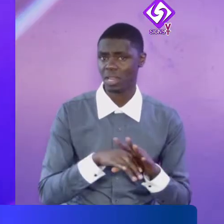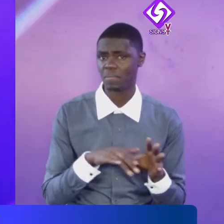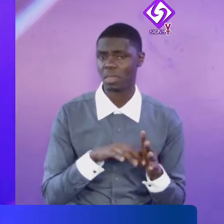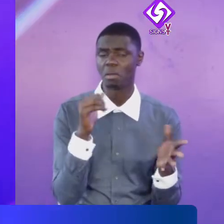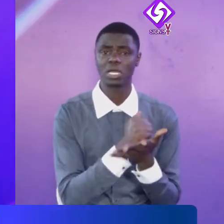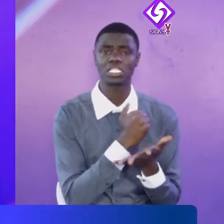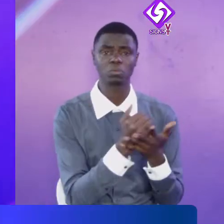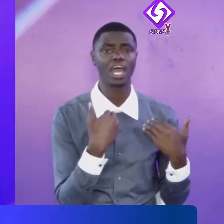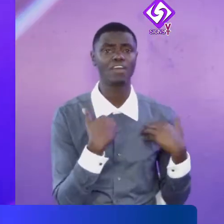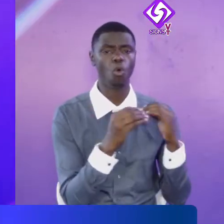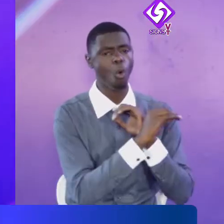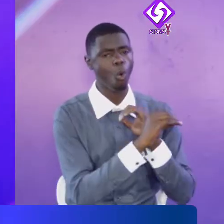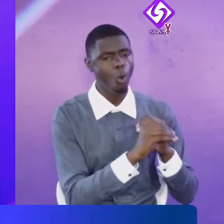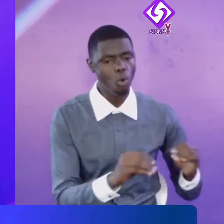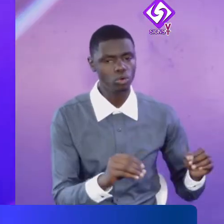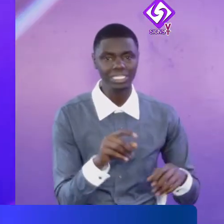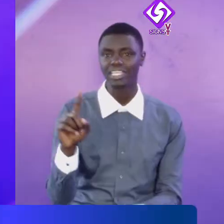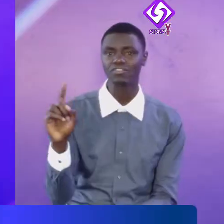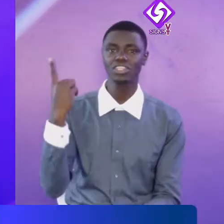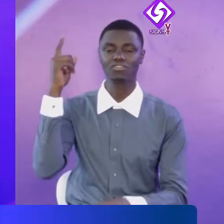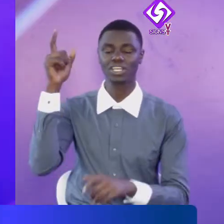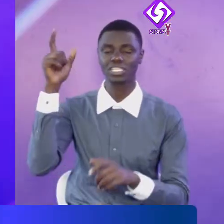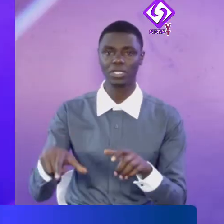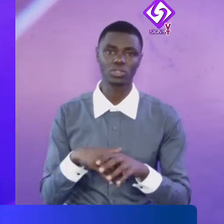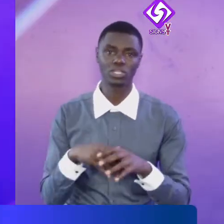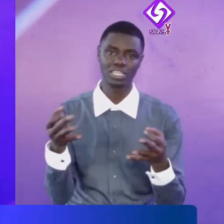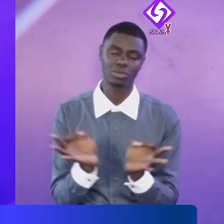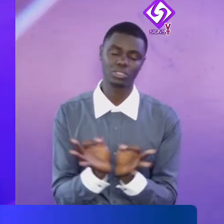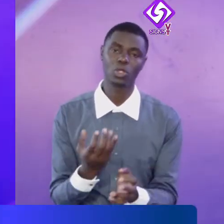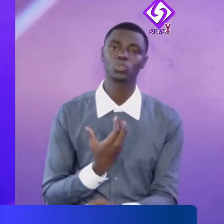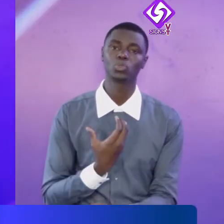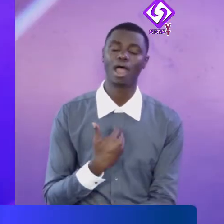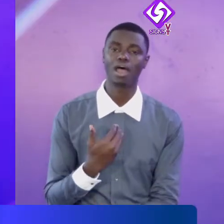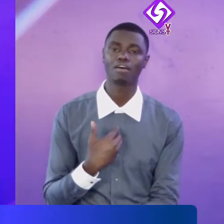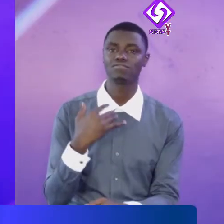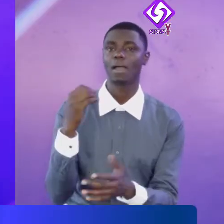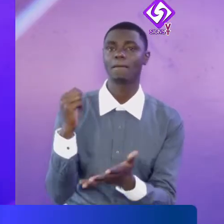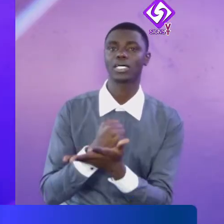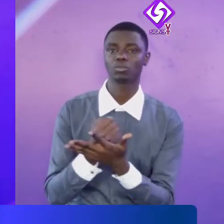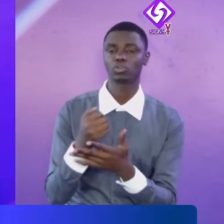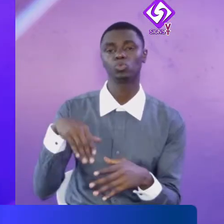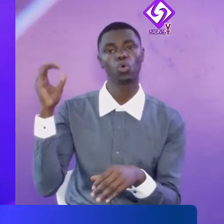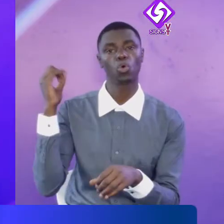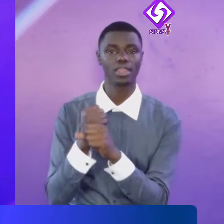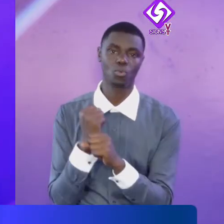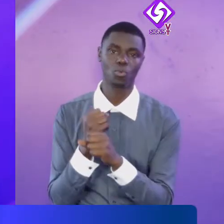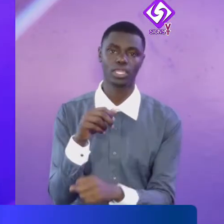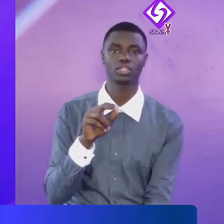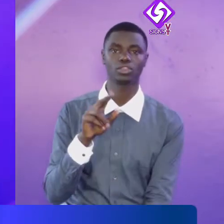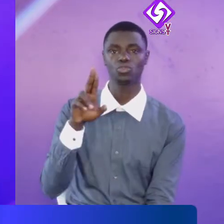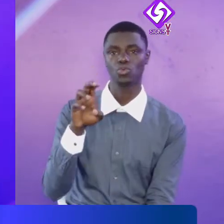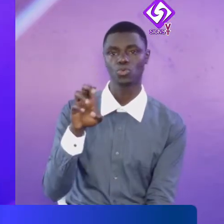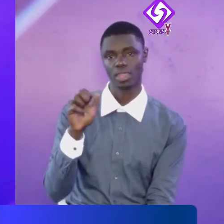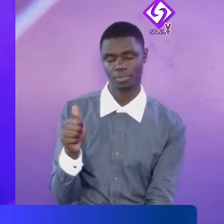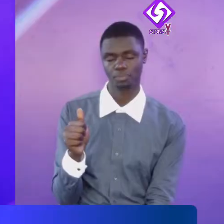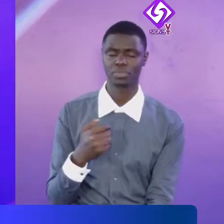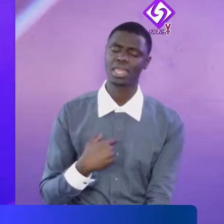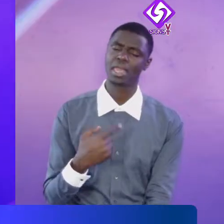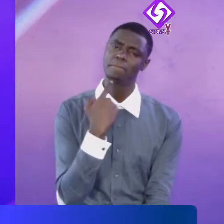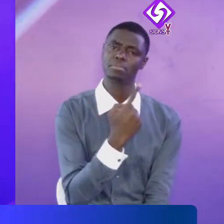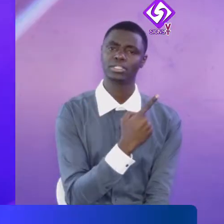to go. You are the first person in the family to own a passport to go work in UAE. Let me tell you what,